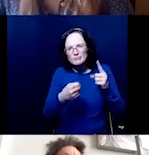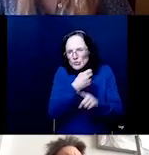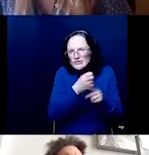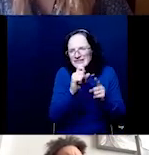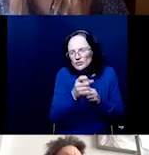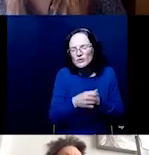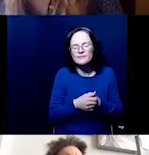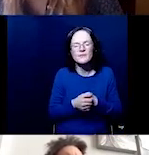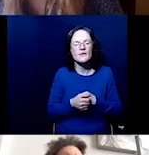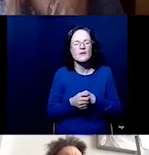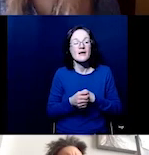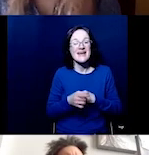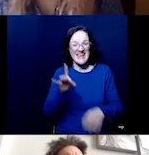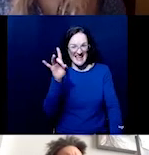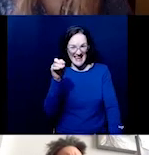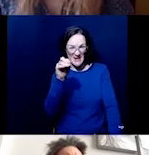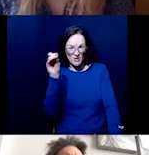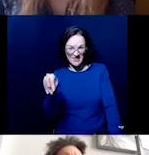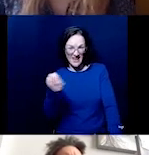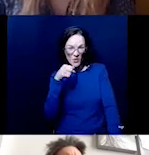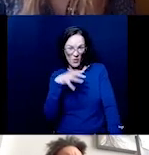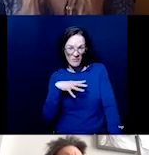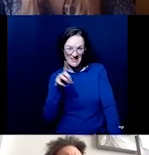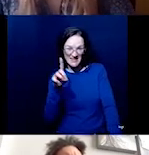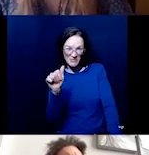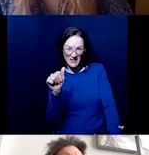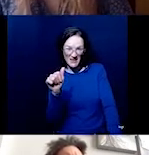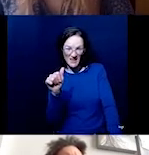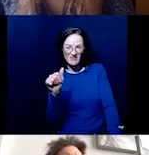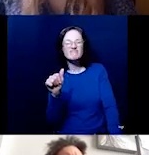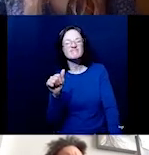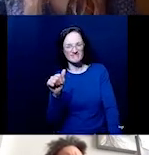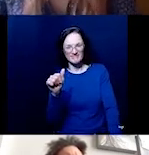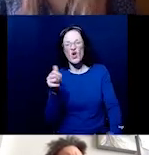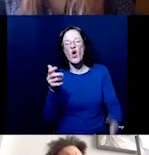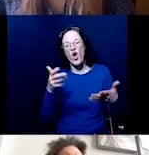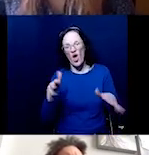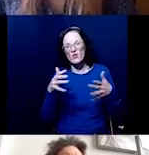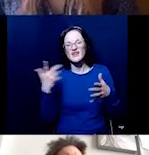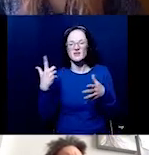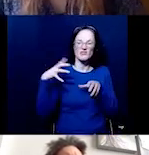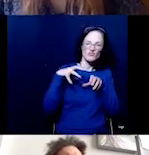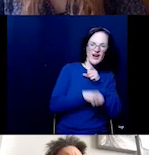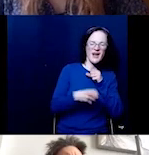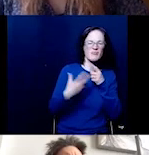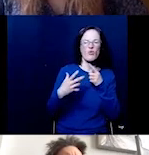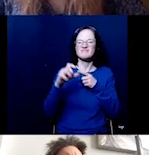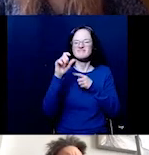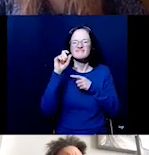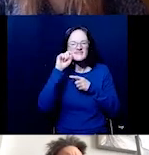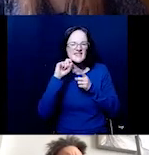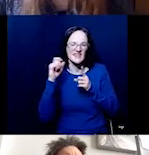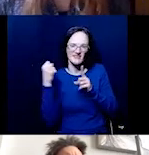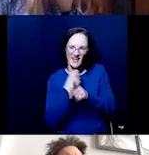Well, 80% of women with disabilities experience violence. So this is a lot. And there's even some studies that go all the way to